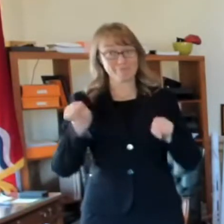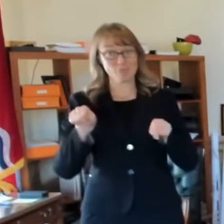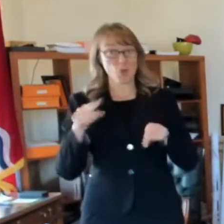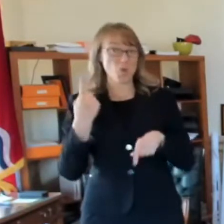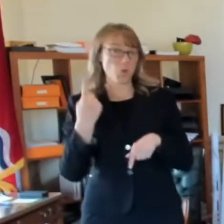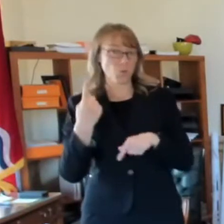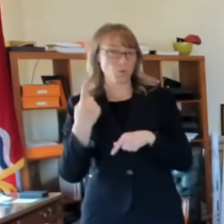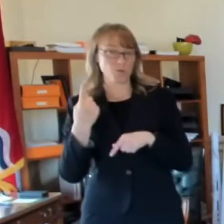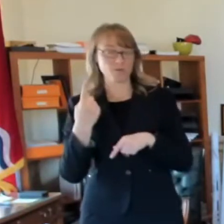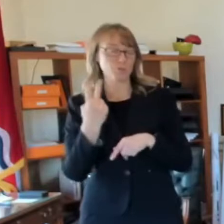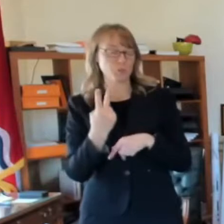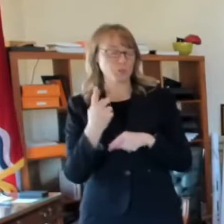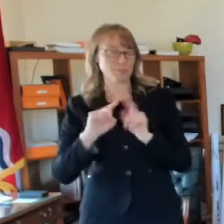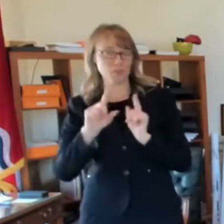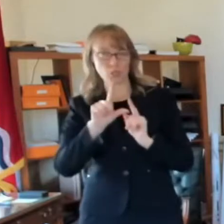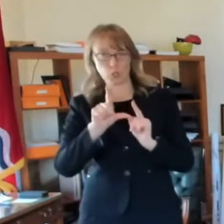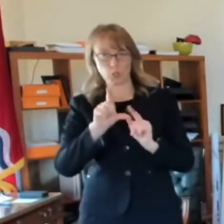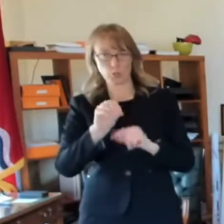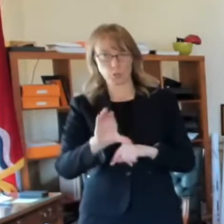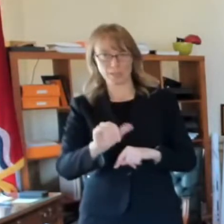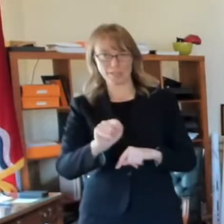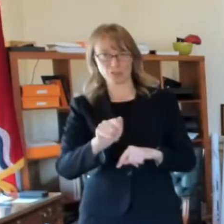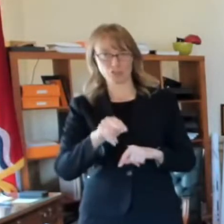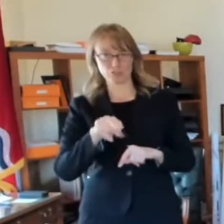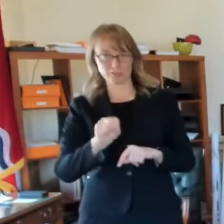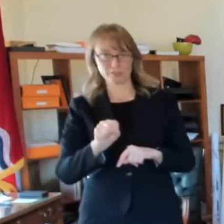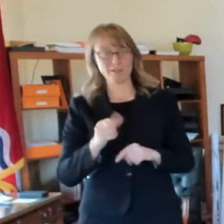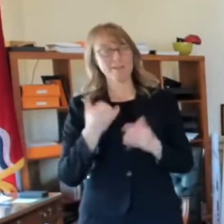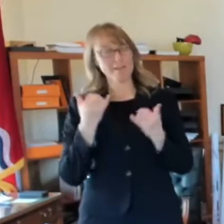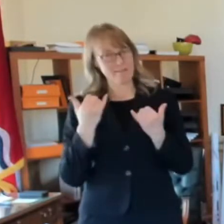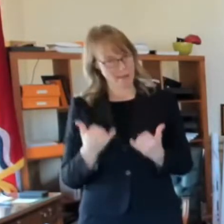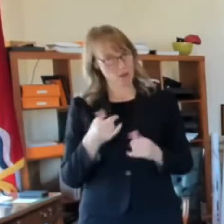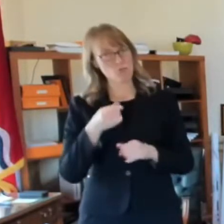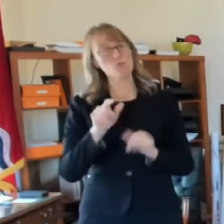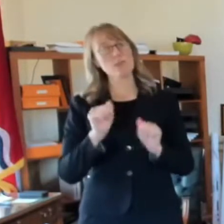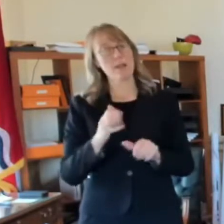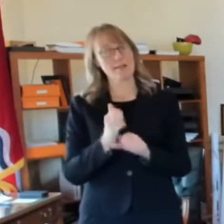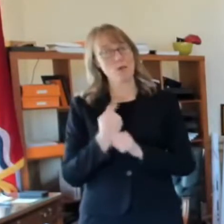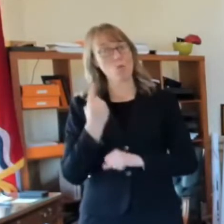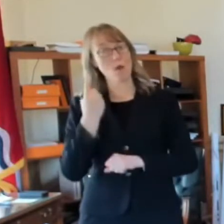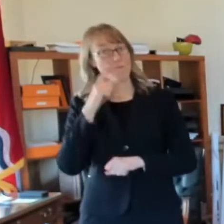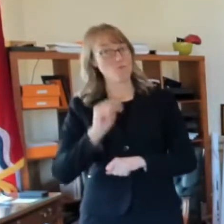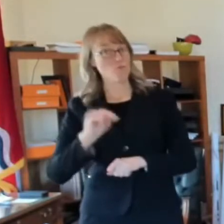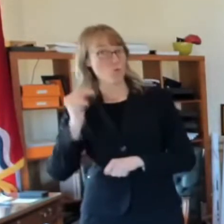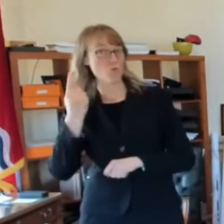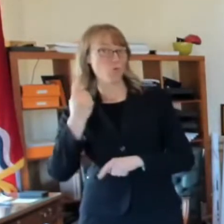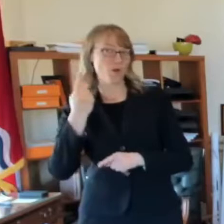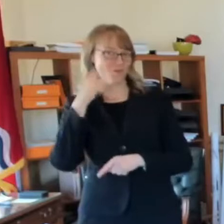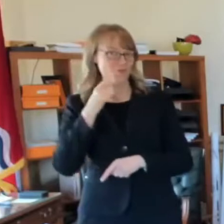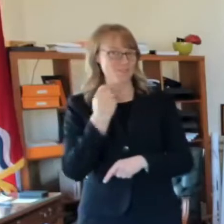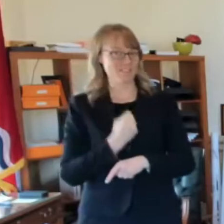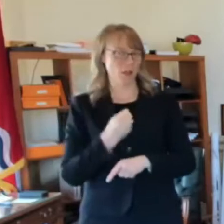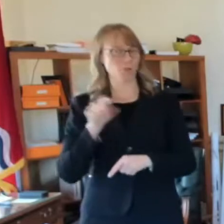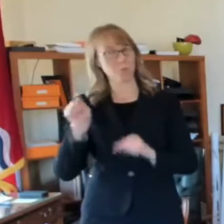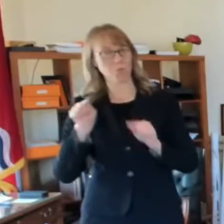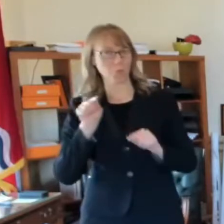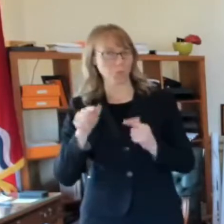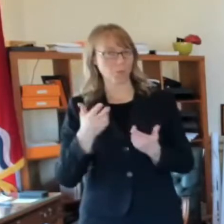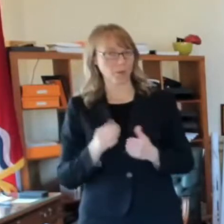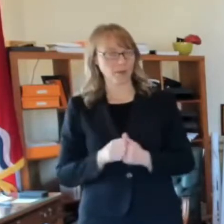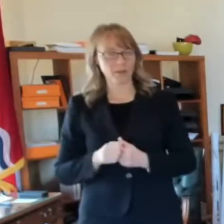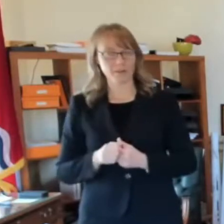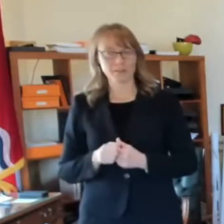that was north, now you could get one for the location that is south as well, qualify. Have to have a business license. On Friday, I think I